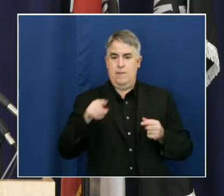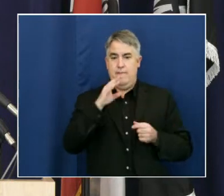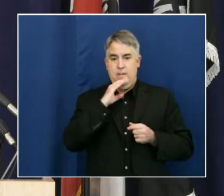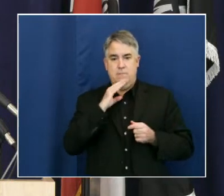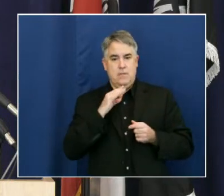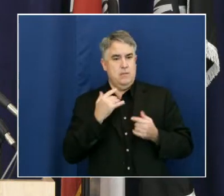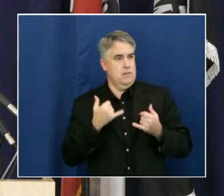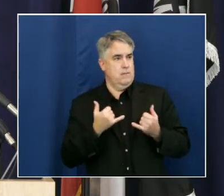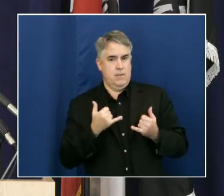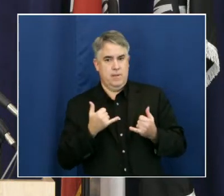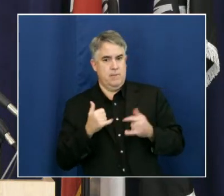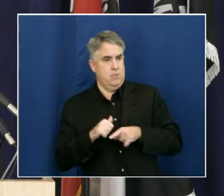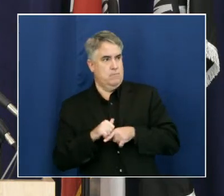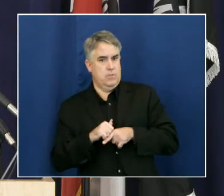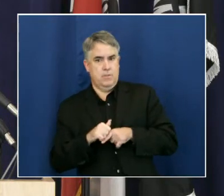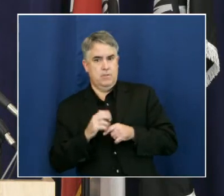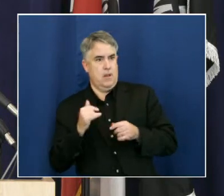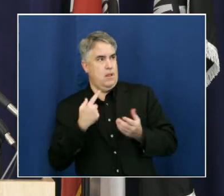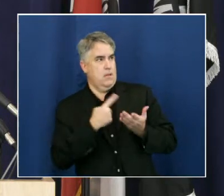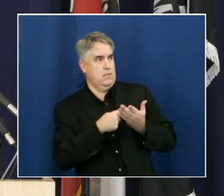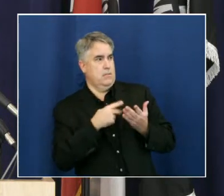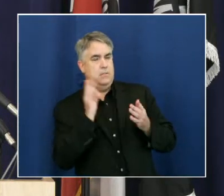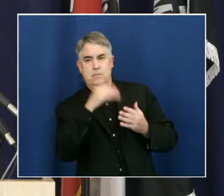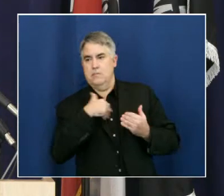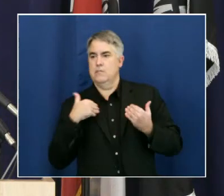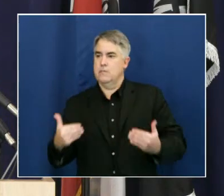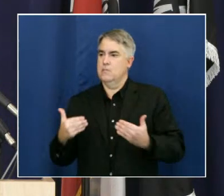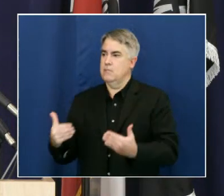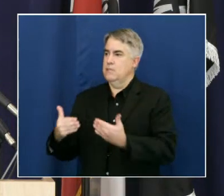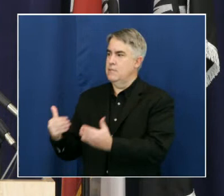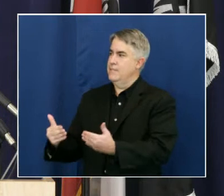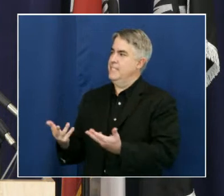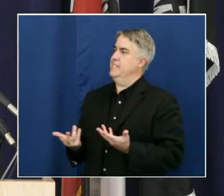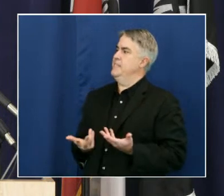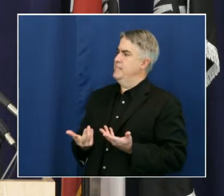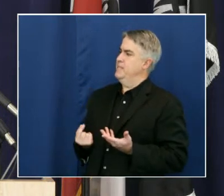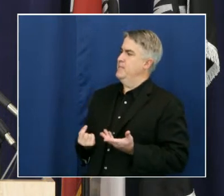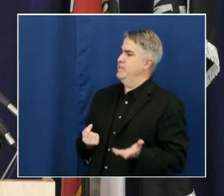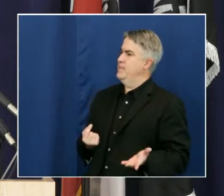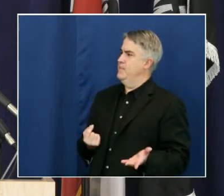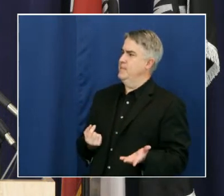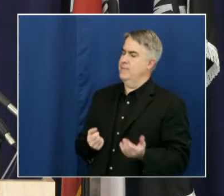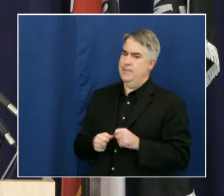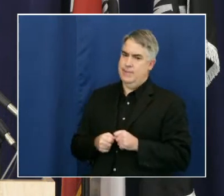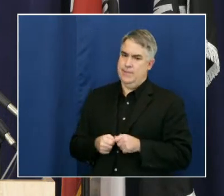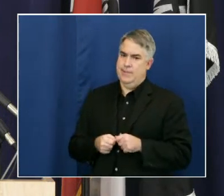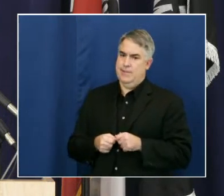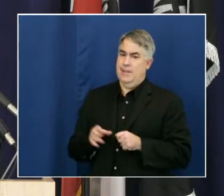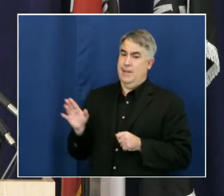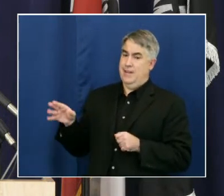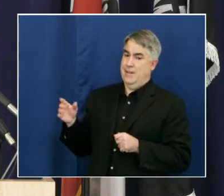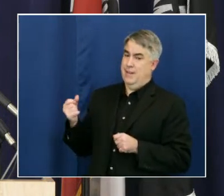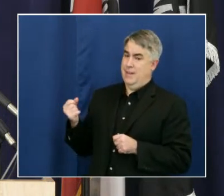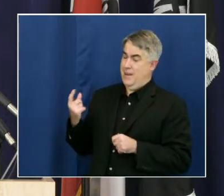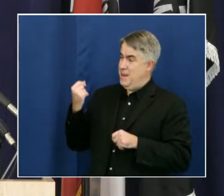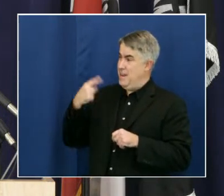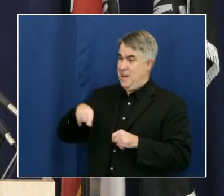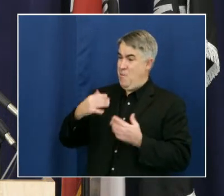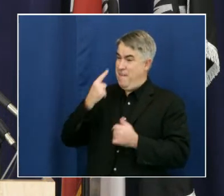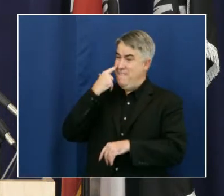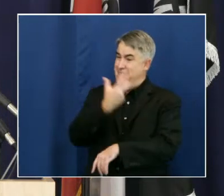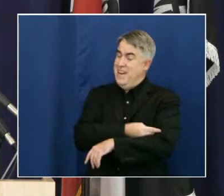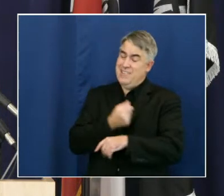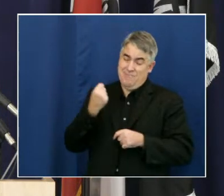politicians. So I guess my question is, while we wait for the vaccine, why not engage in